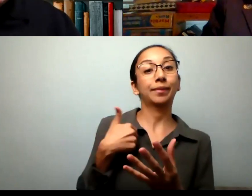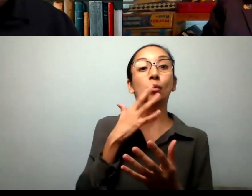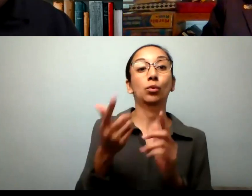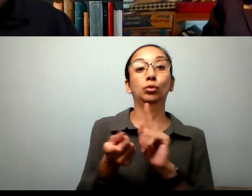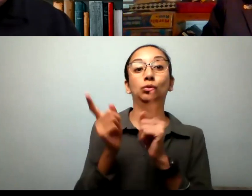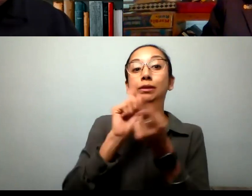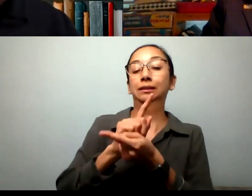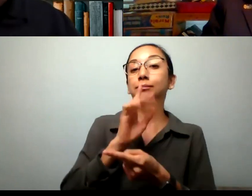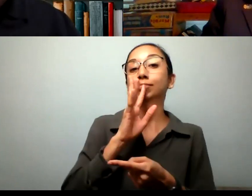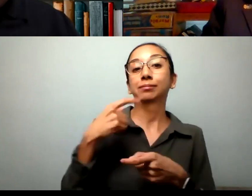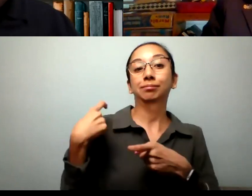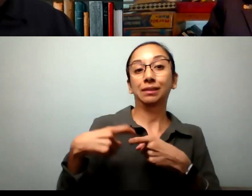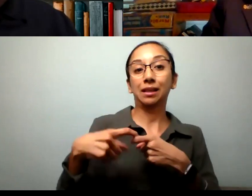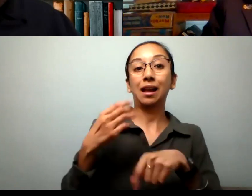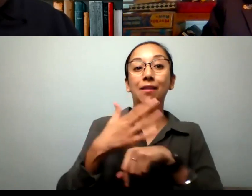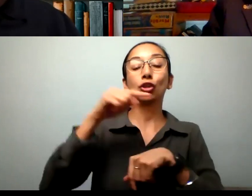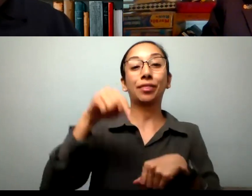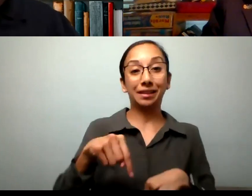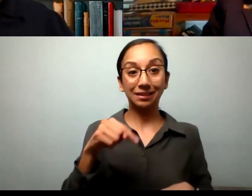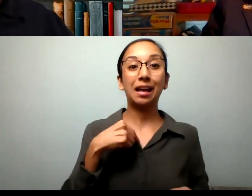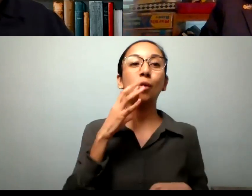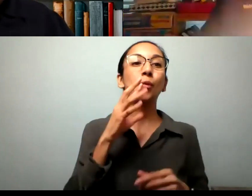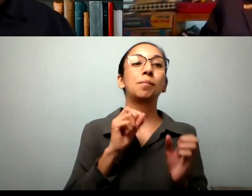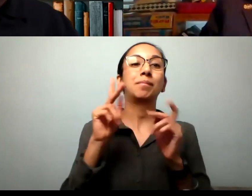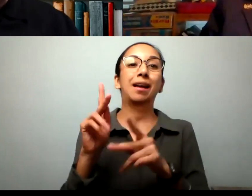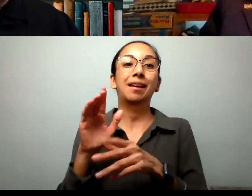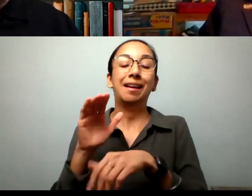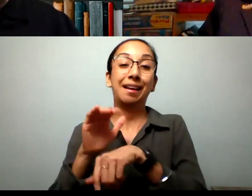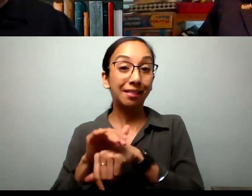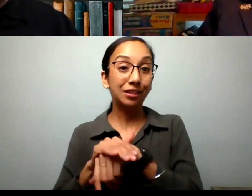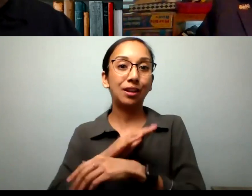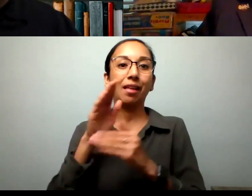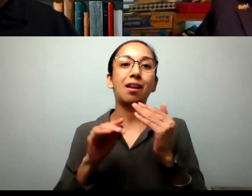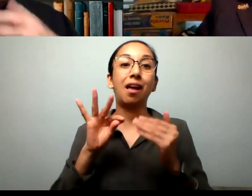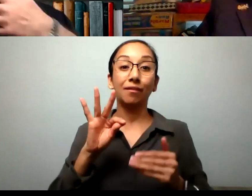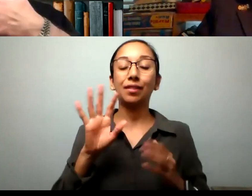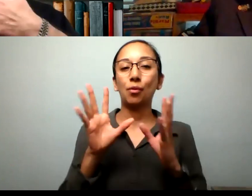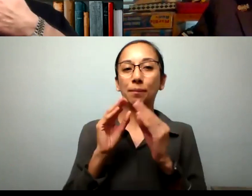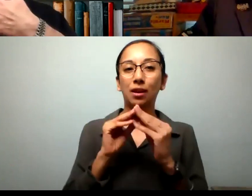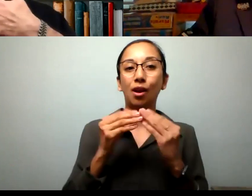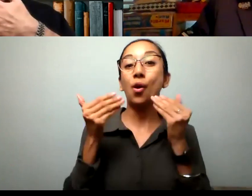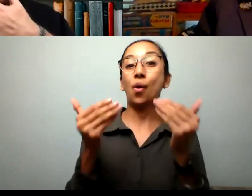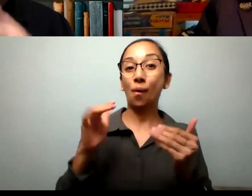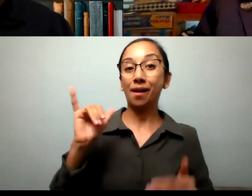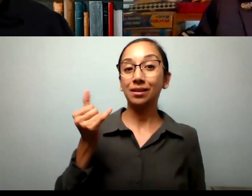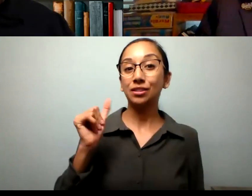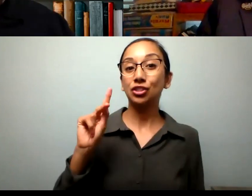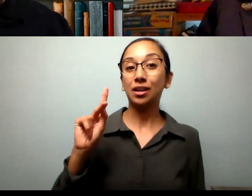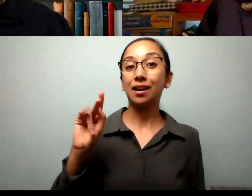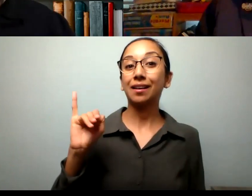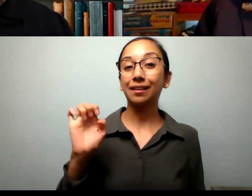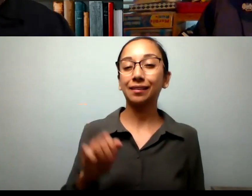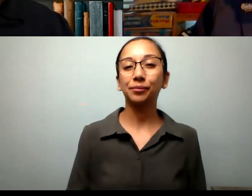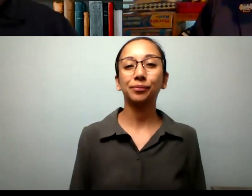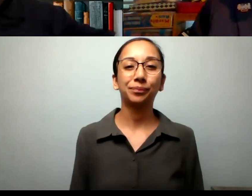in Spanish after this, and I'll return to English at the end of the webinar. So go ahead, Jackie. Thank you. Well,